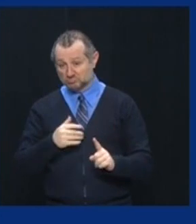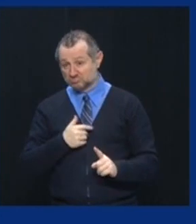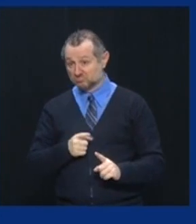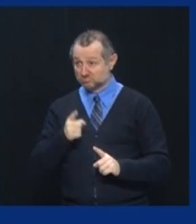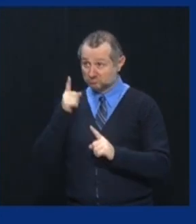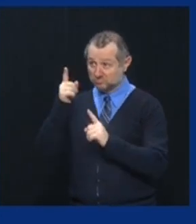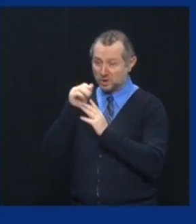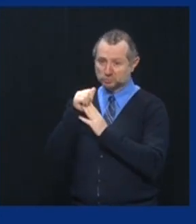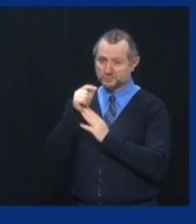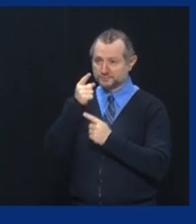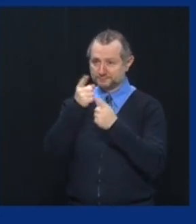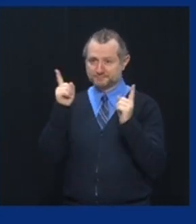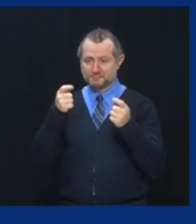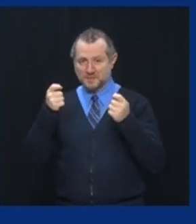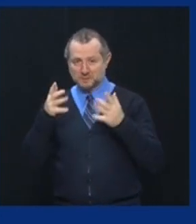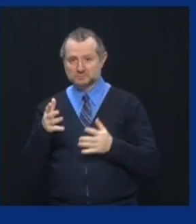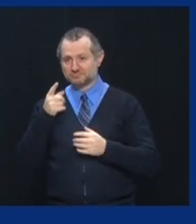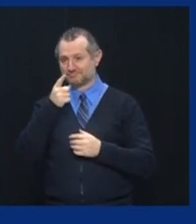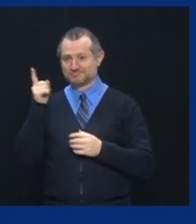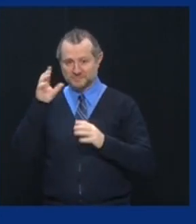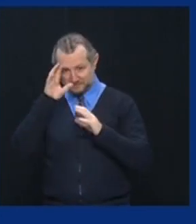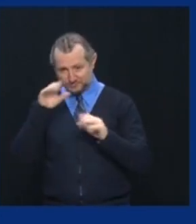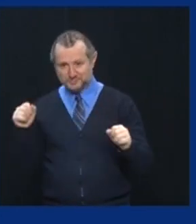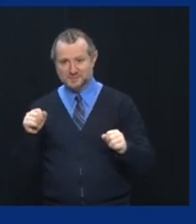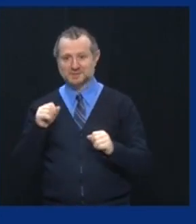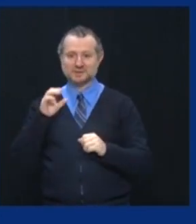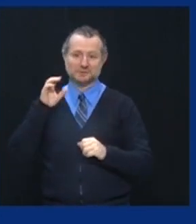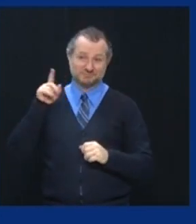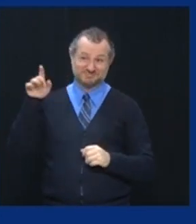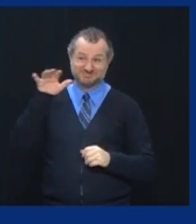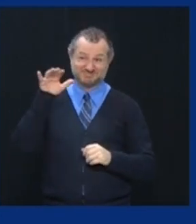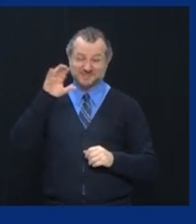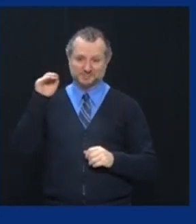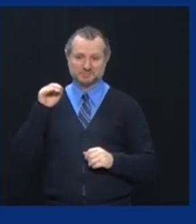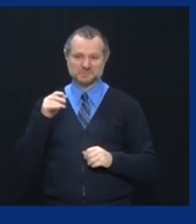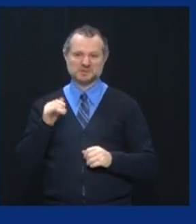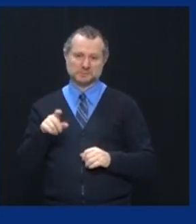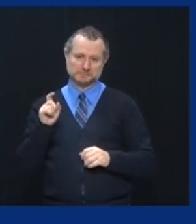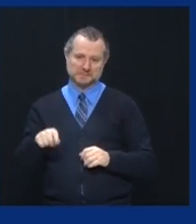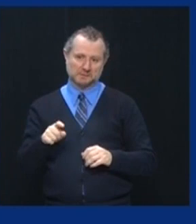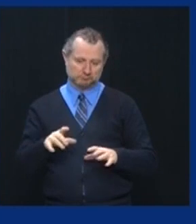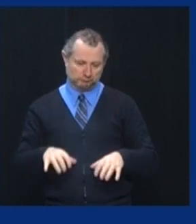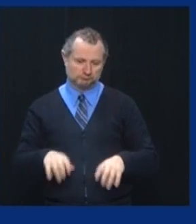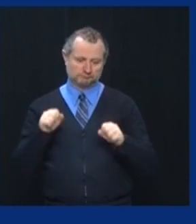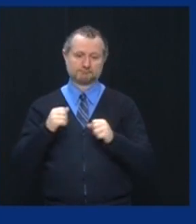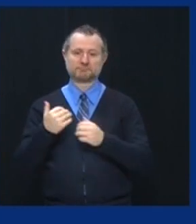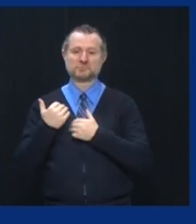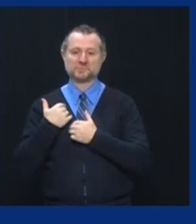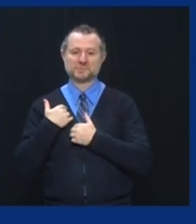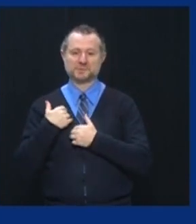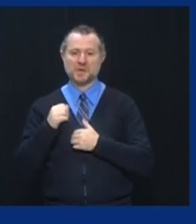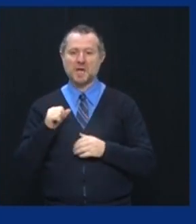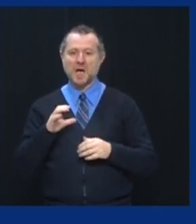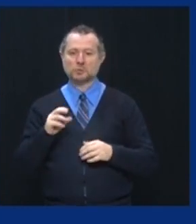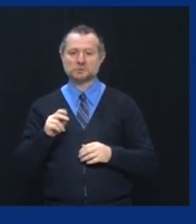is. And that's taking responsibility and accountability.